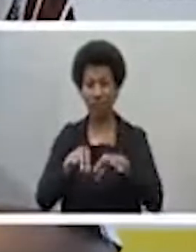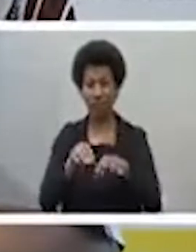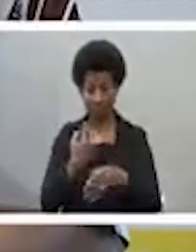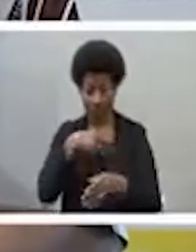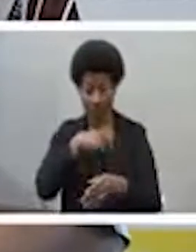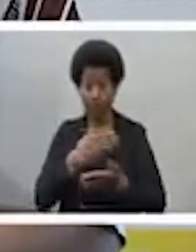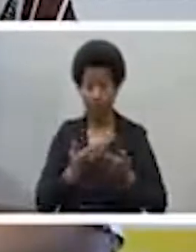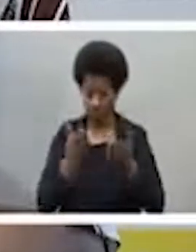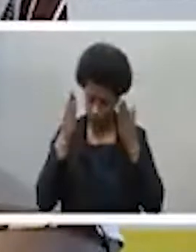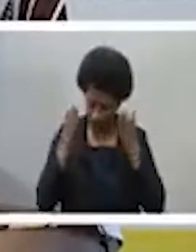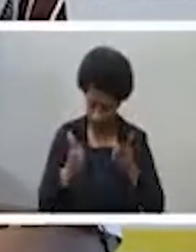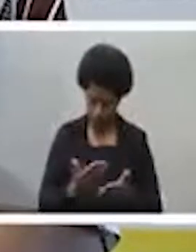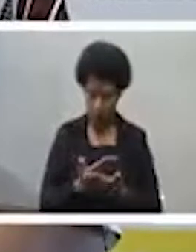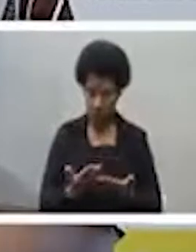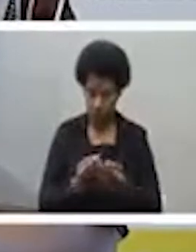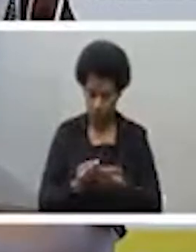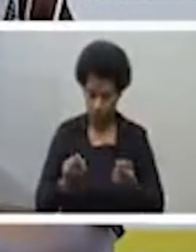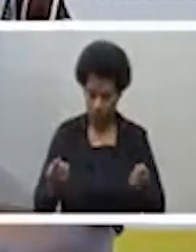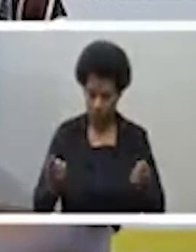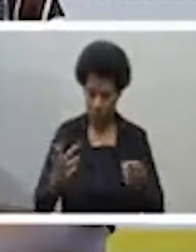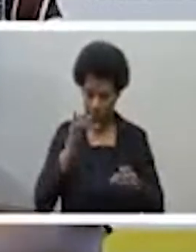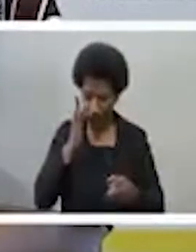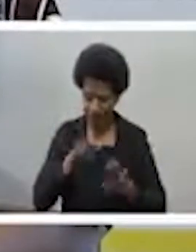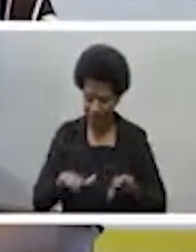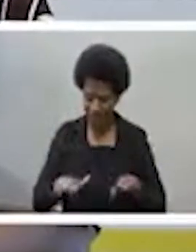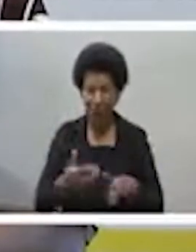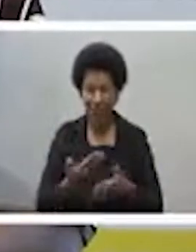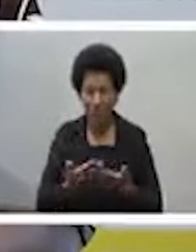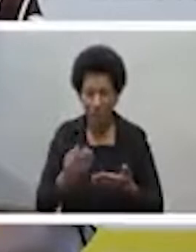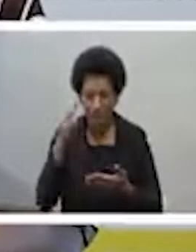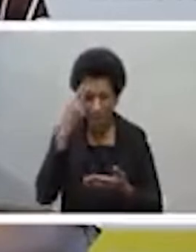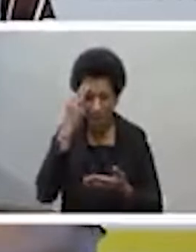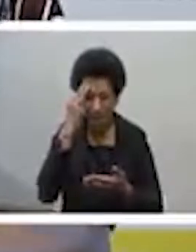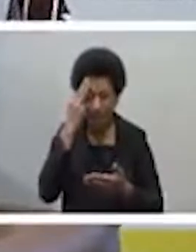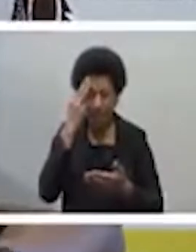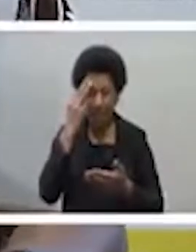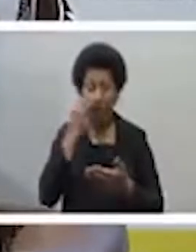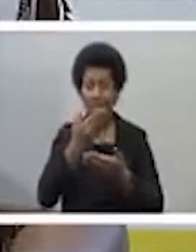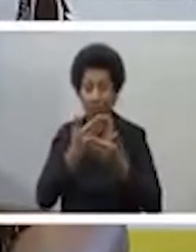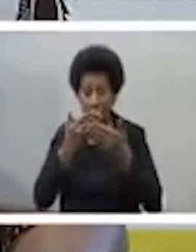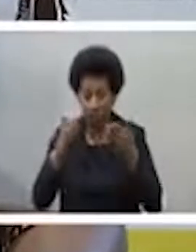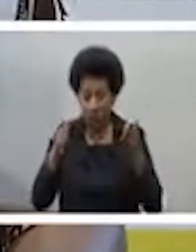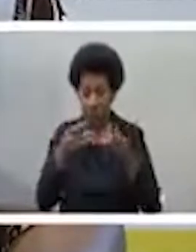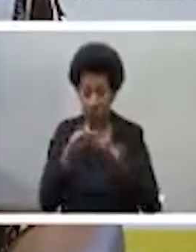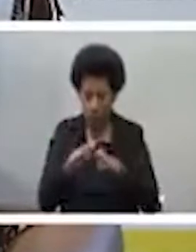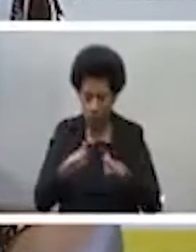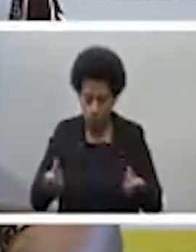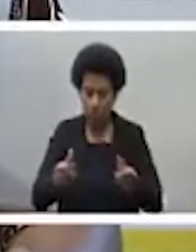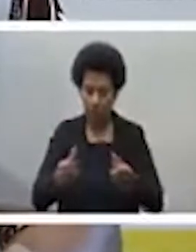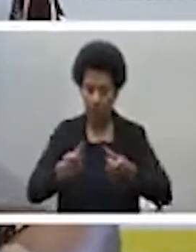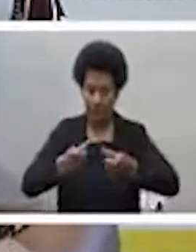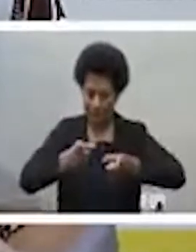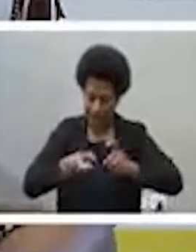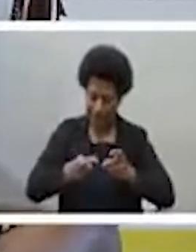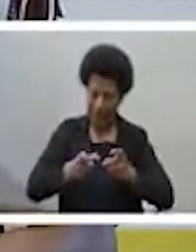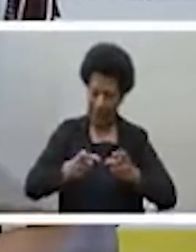resilience, priorities, and resourcing, because their minds must be at the forefront of solving this crisis.